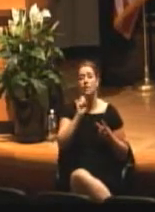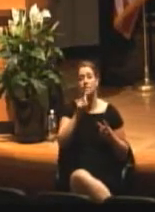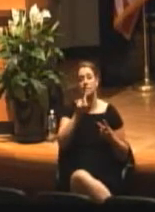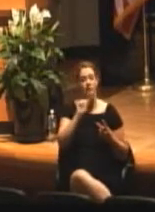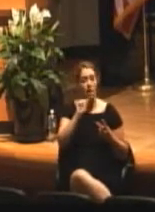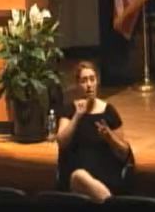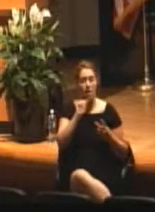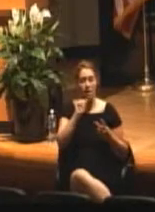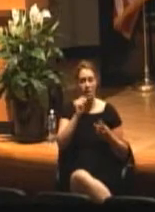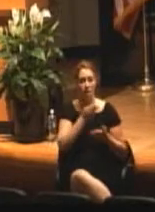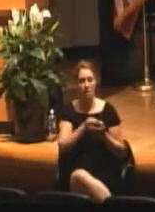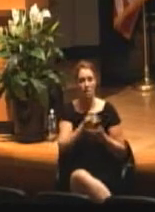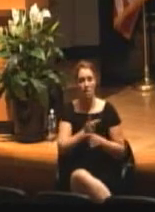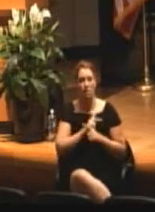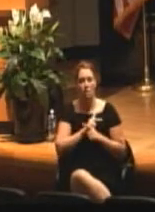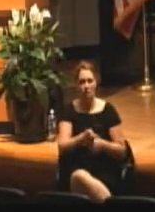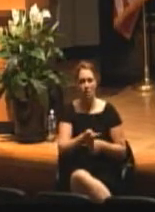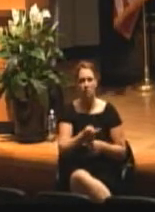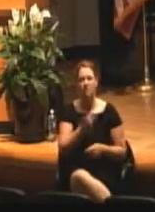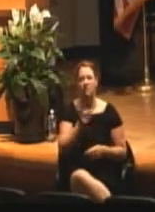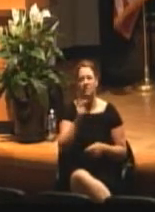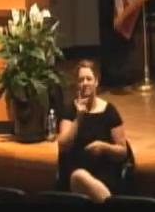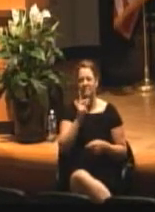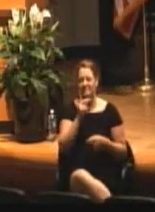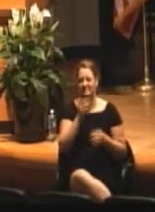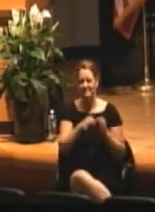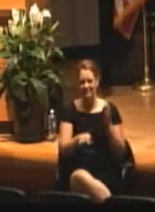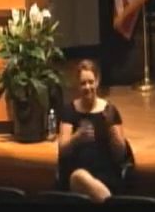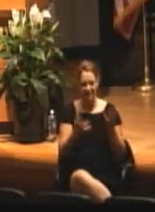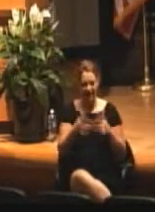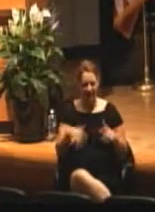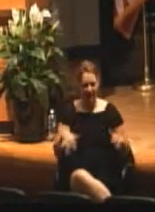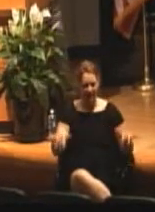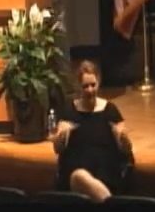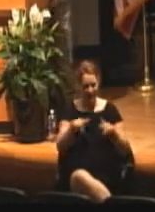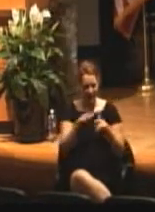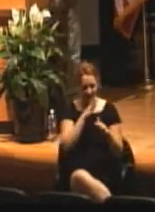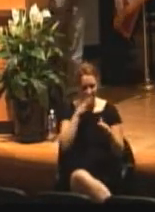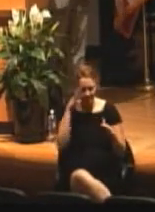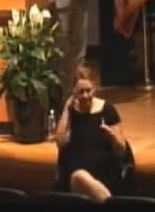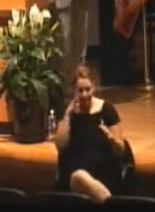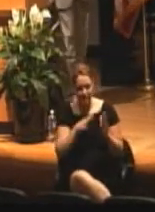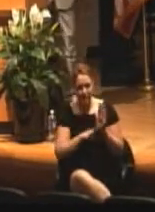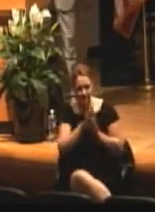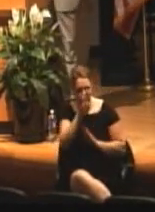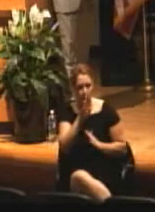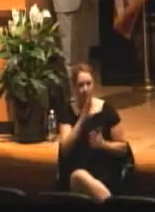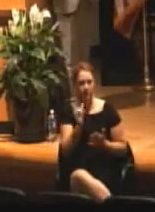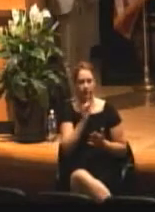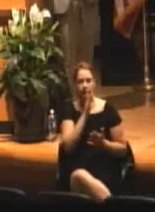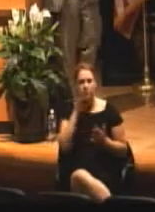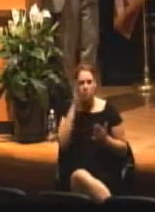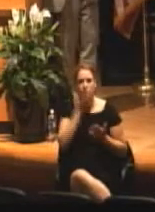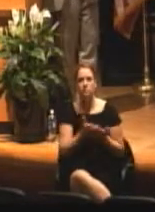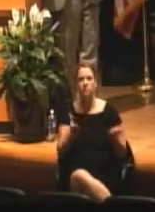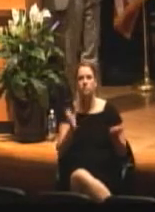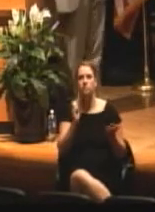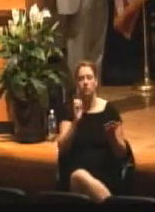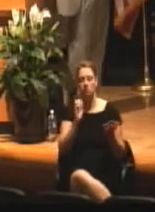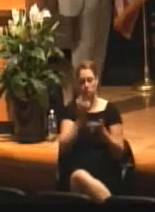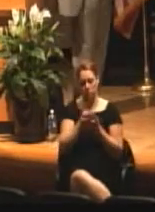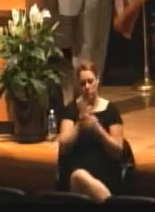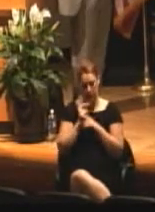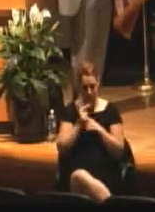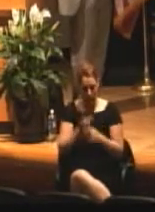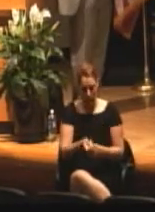anyone's familiar with that, but it's basically rural development, but they don't want farm stuff, so they're basically lending on those that aren't